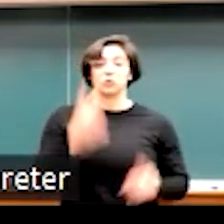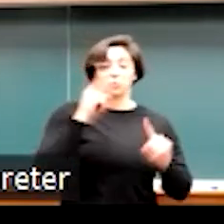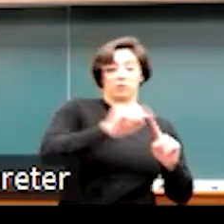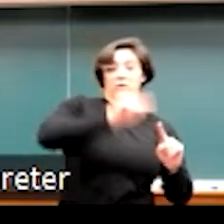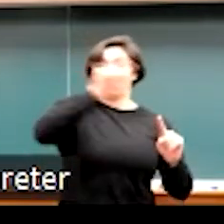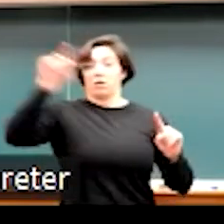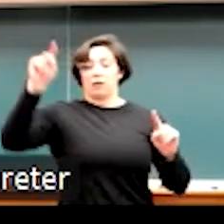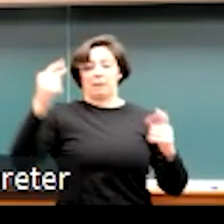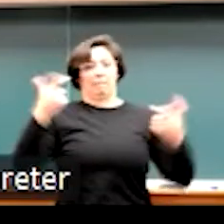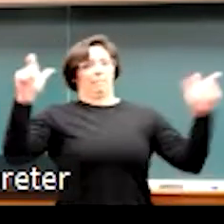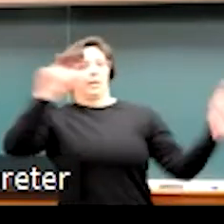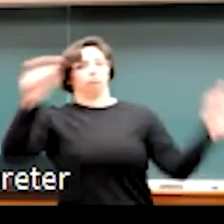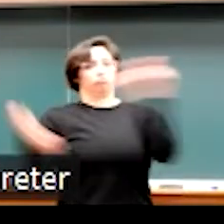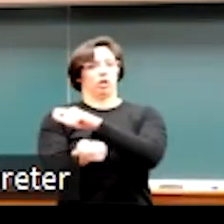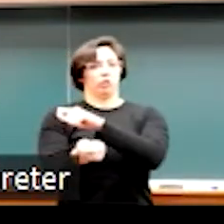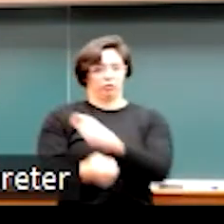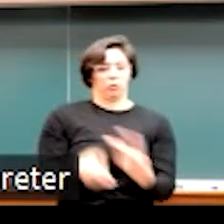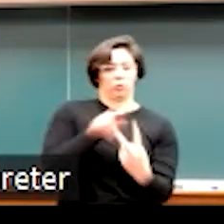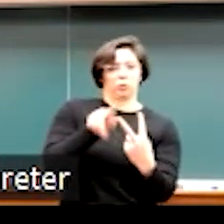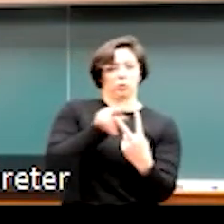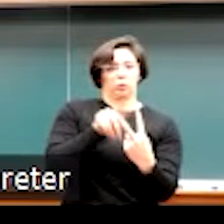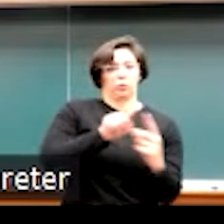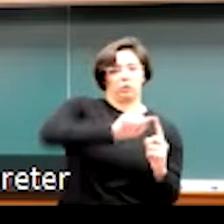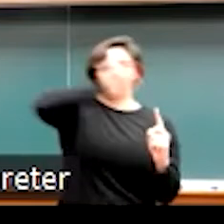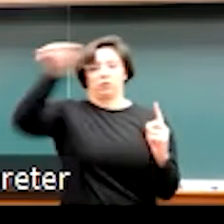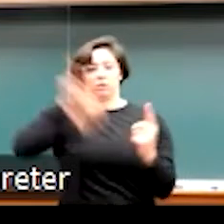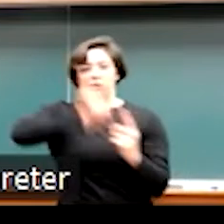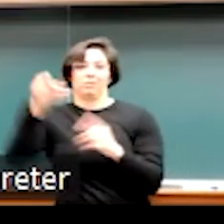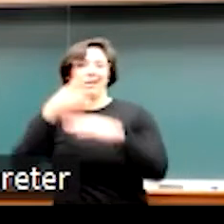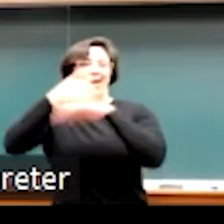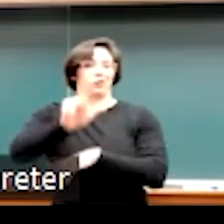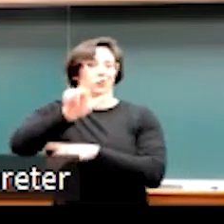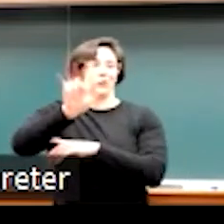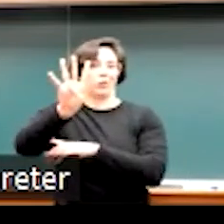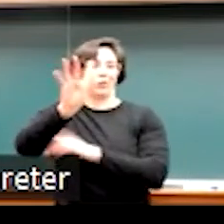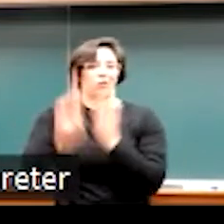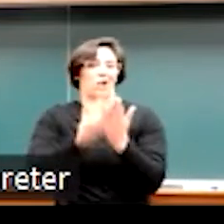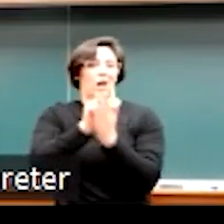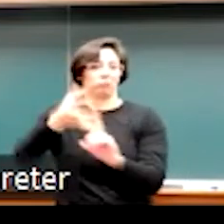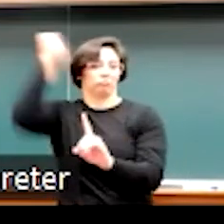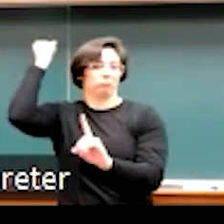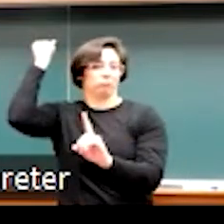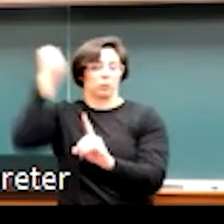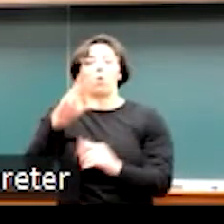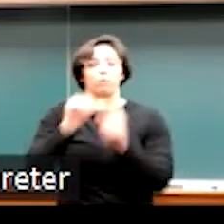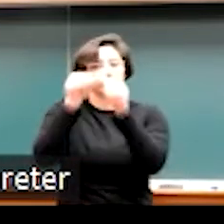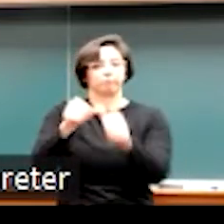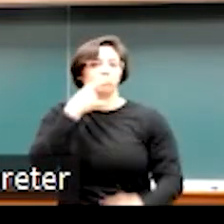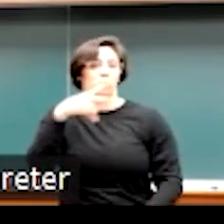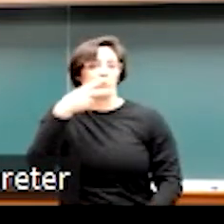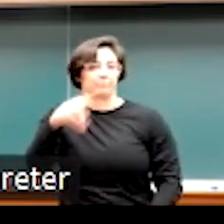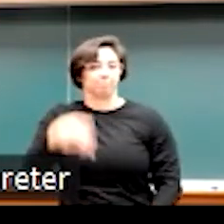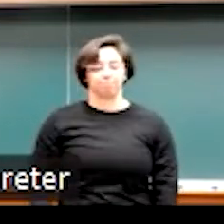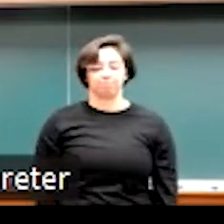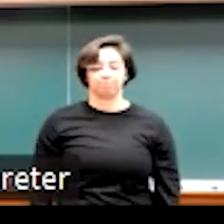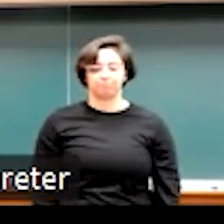see pretty big significant differences between these two groups after the 24-hour deprivation period, or if they continued smoking.